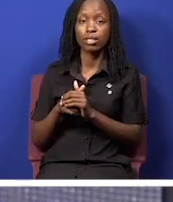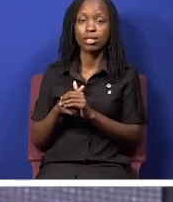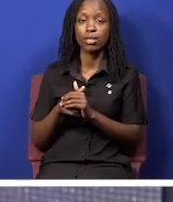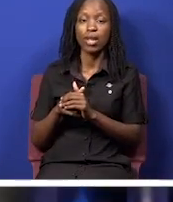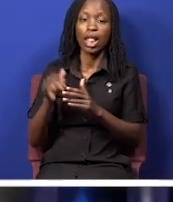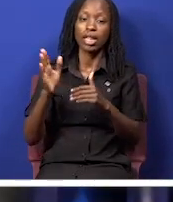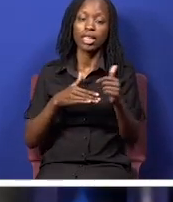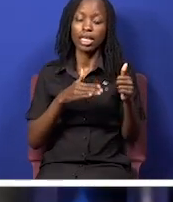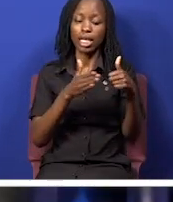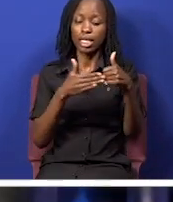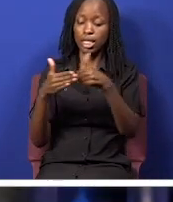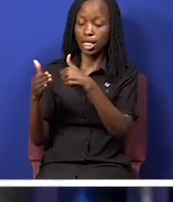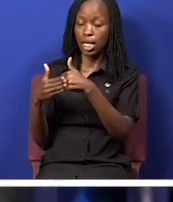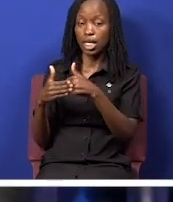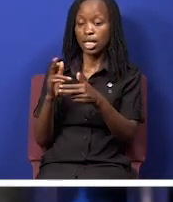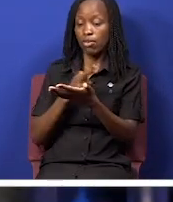Over one sinner who repents.